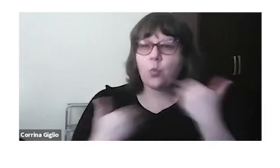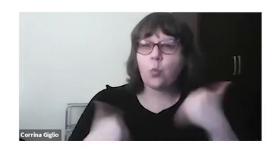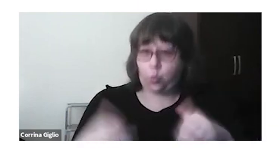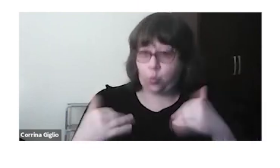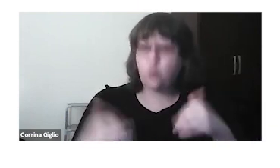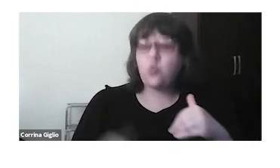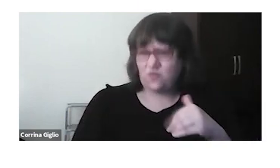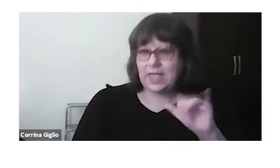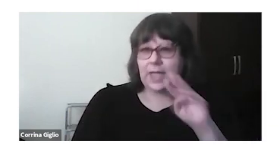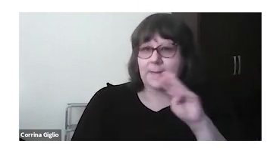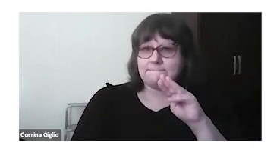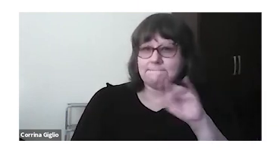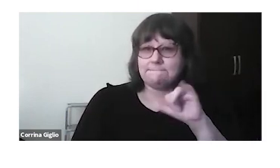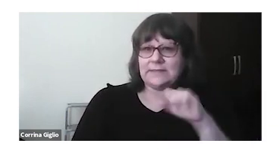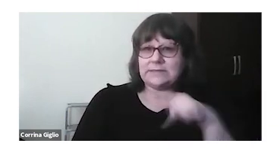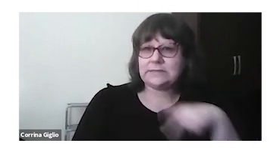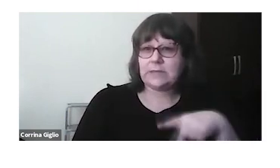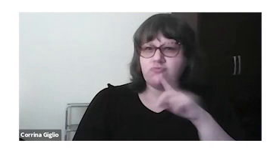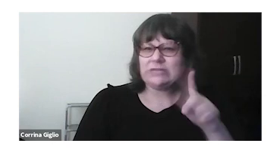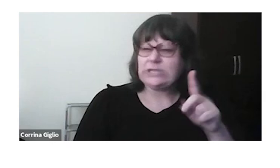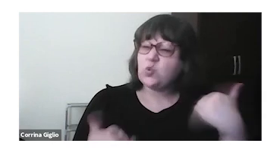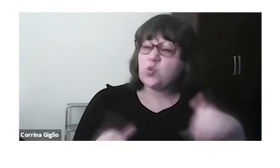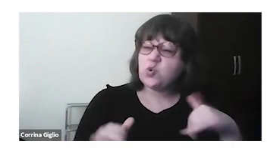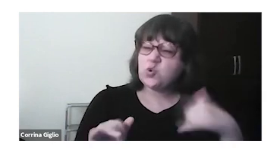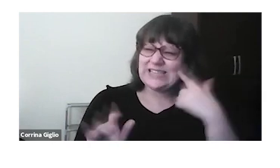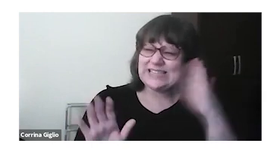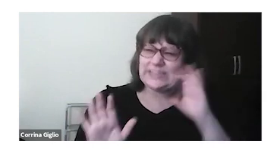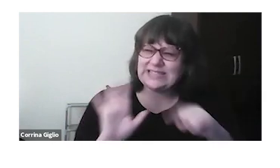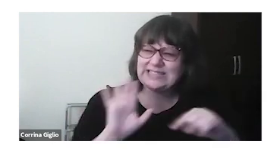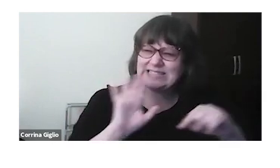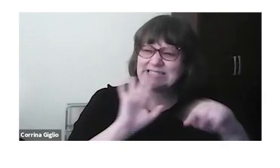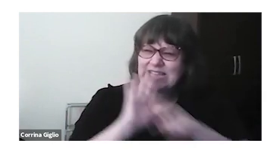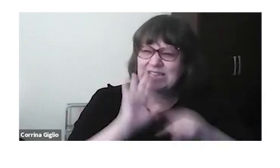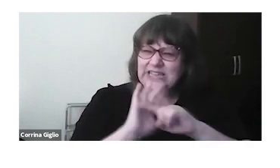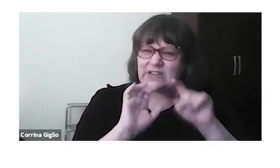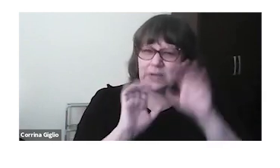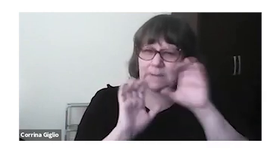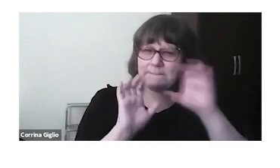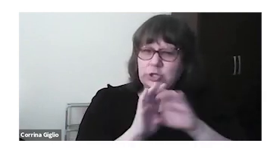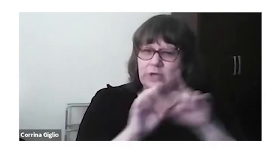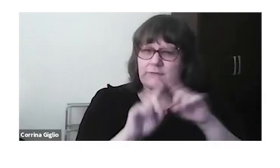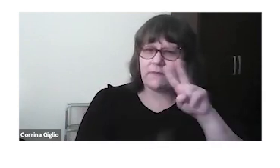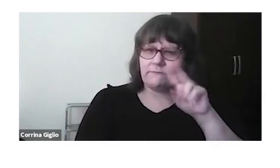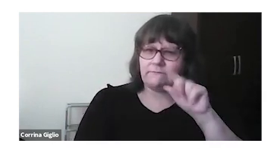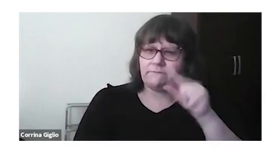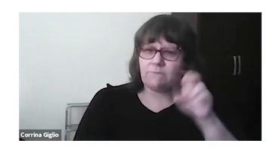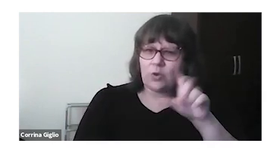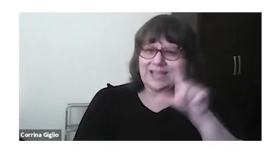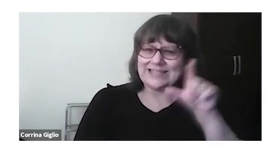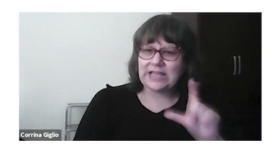really is a misstep, but there is something nefarious about the Vogue Italia image, like, you know,